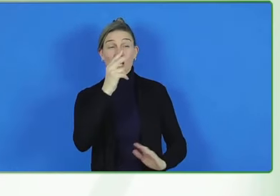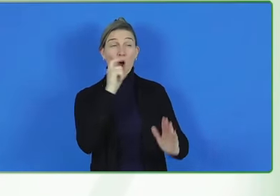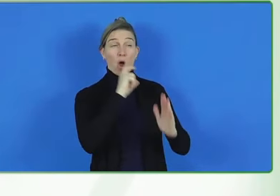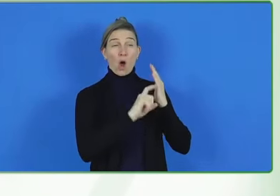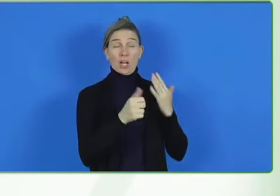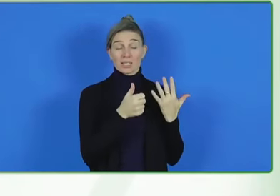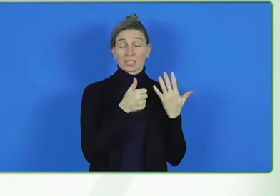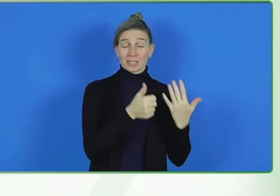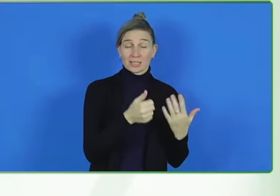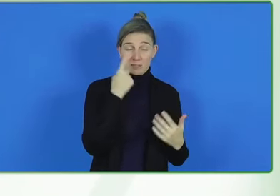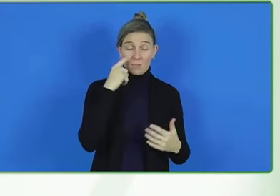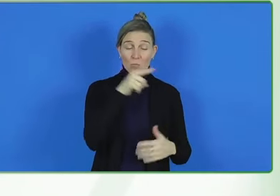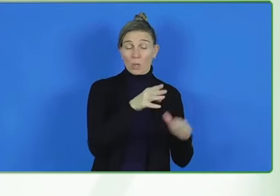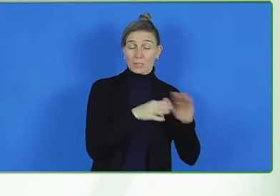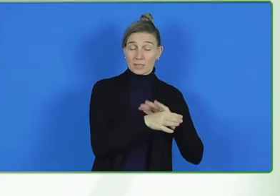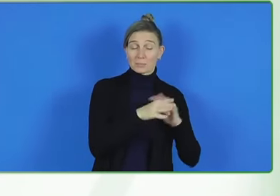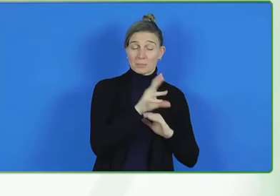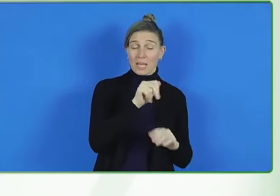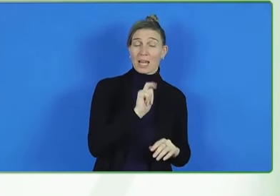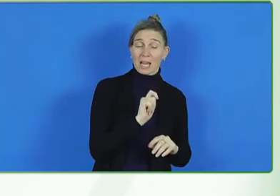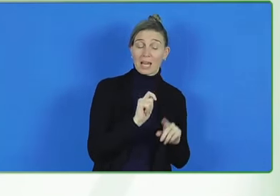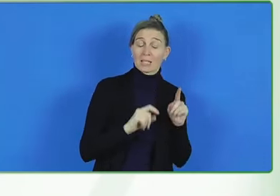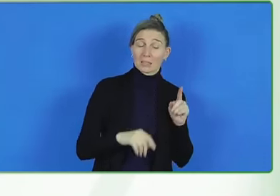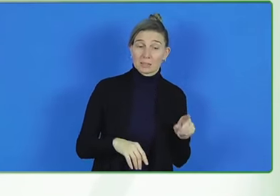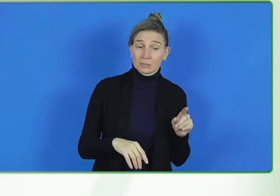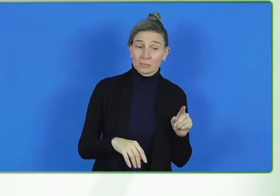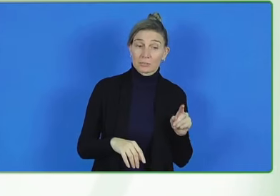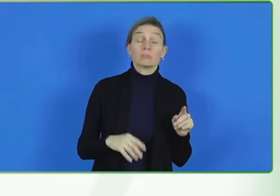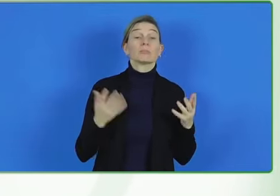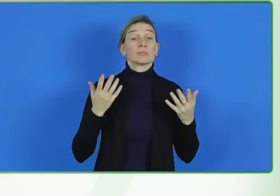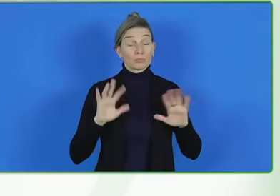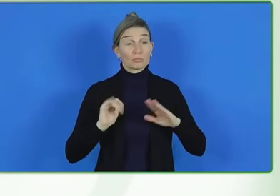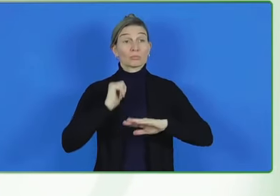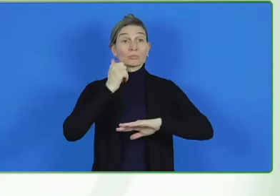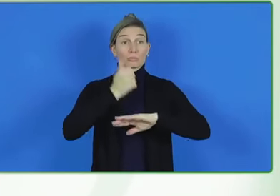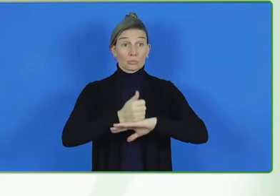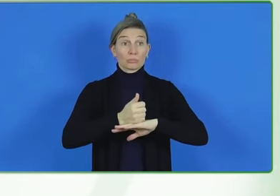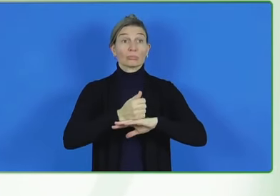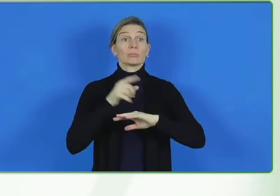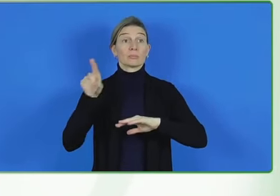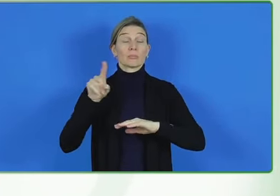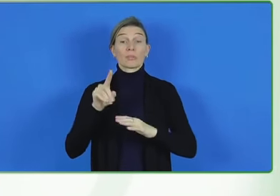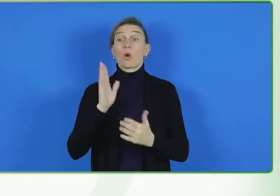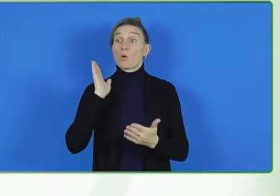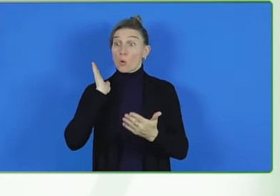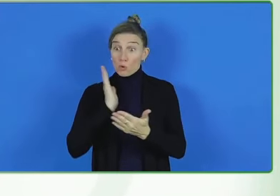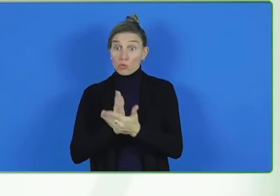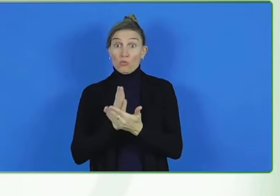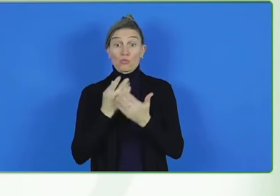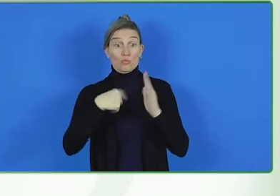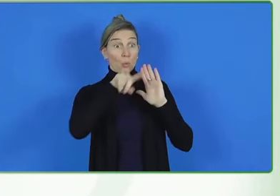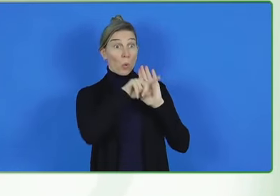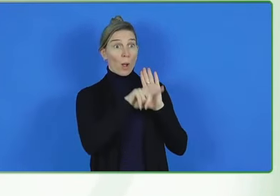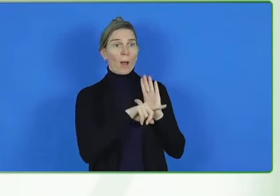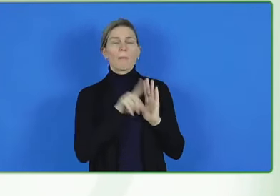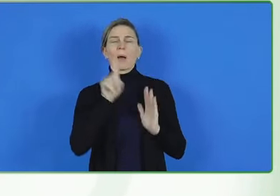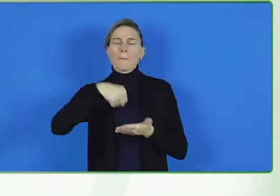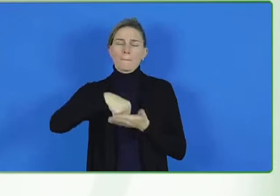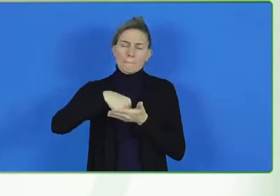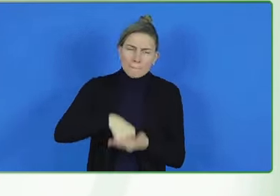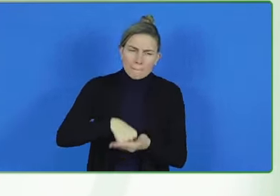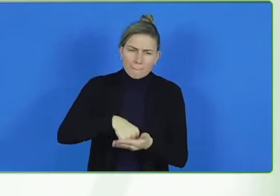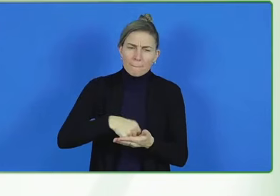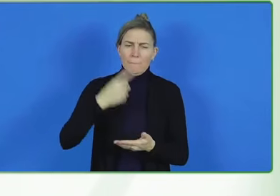Accessibility Act, we have set up the minimum requirements to ensure the accessibility of public